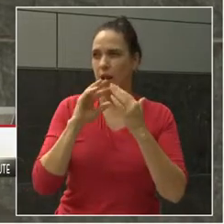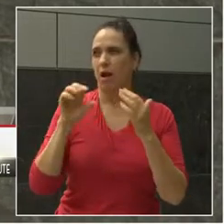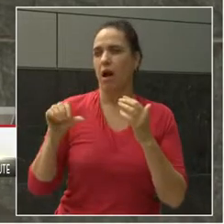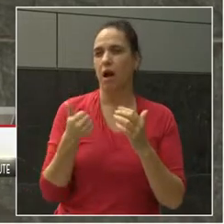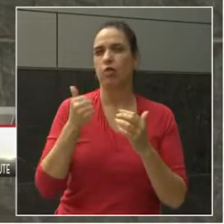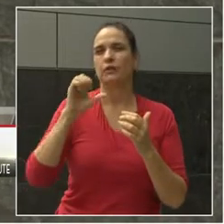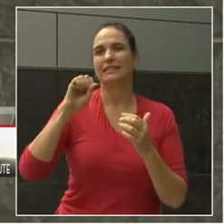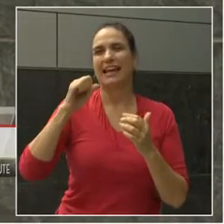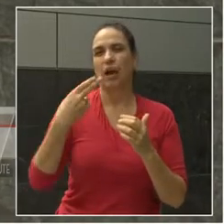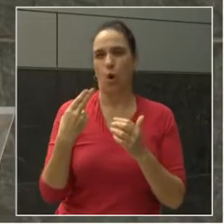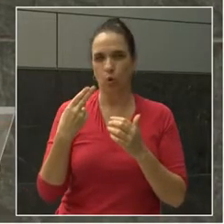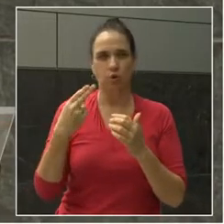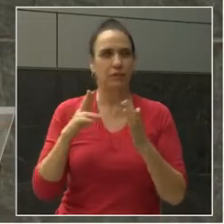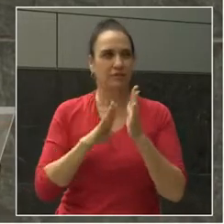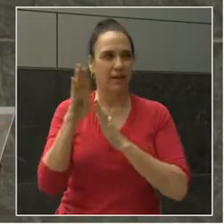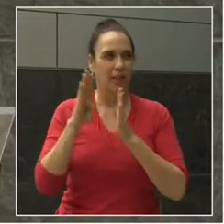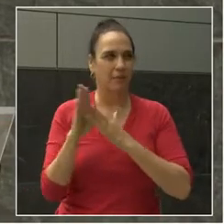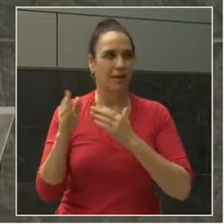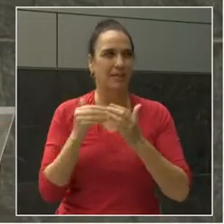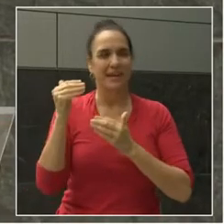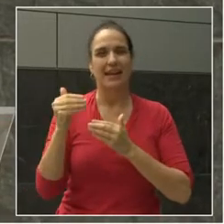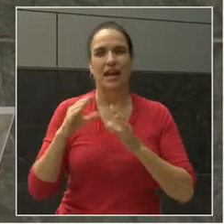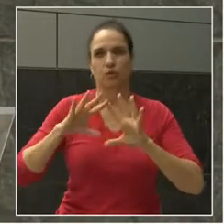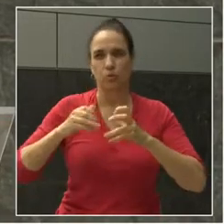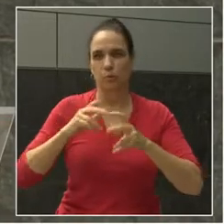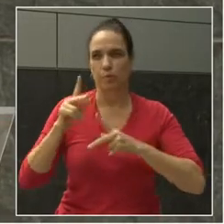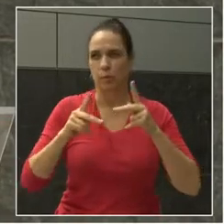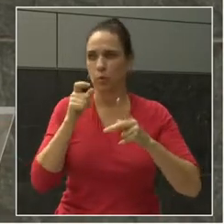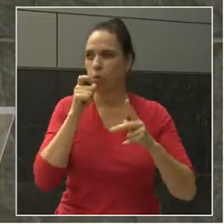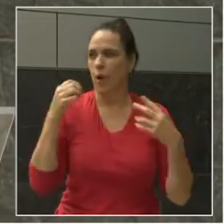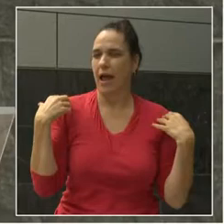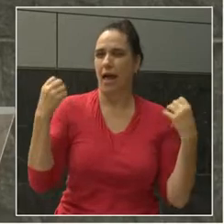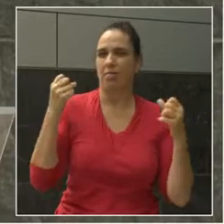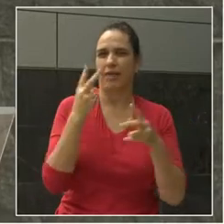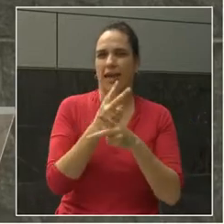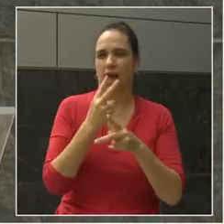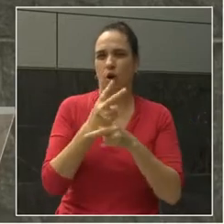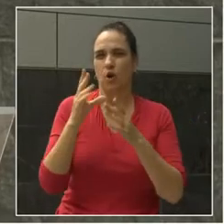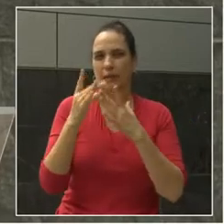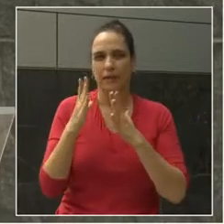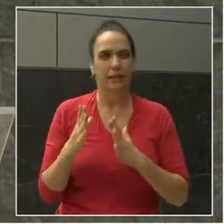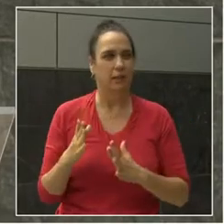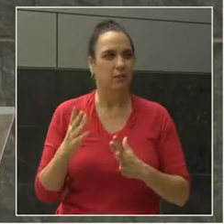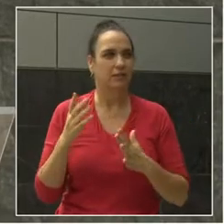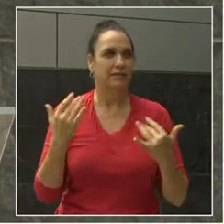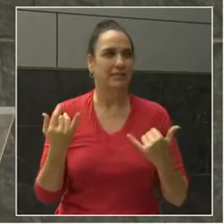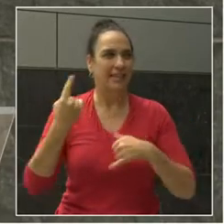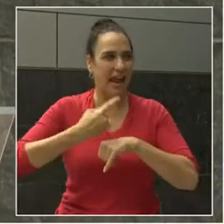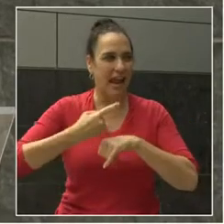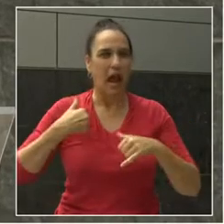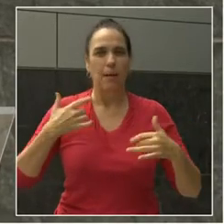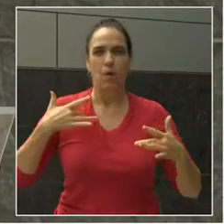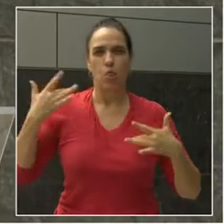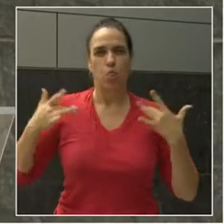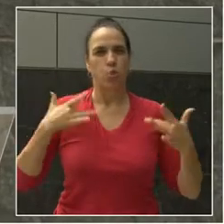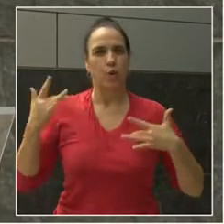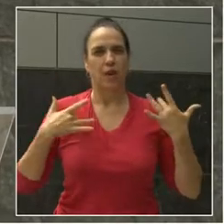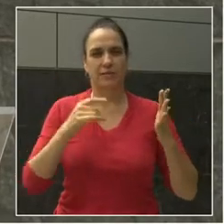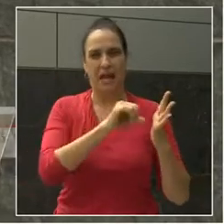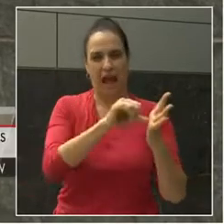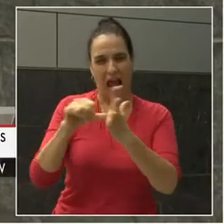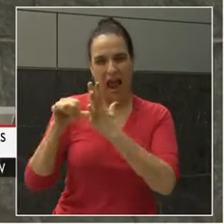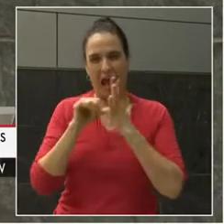to develop the next generation of healthcare leaders. Today, I am thrilled to highlight the district's